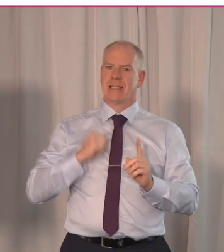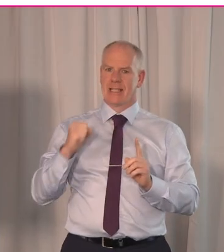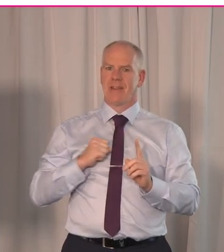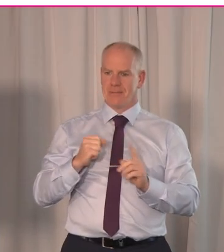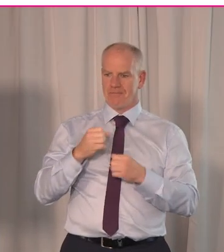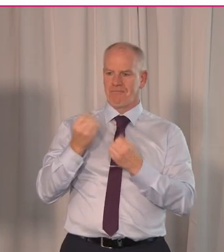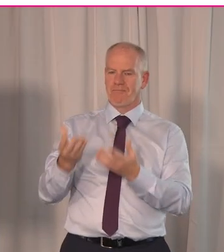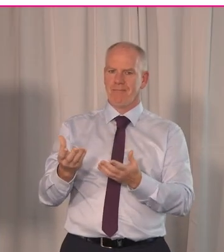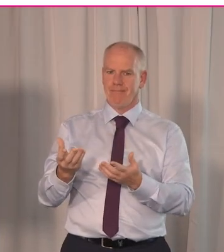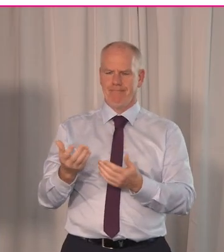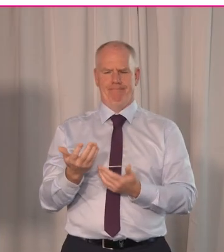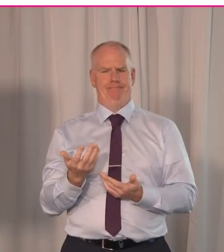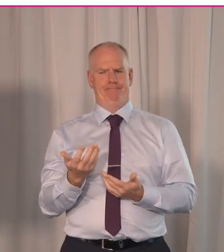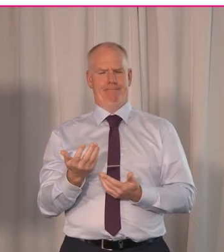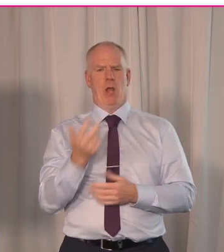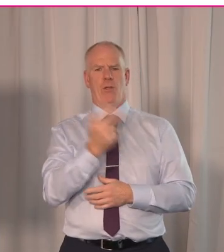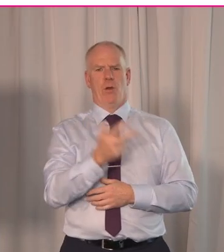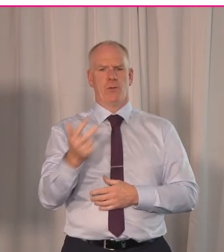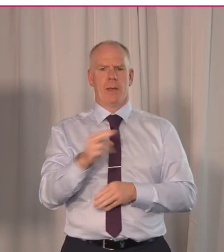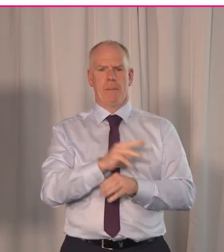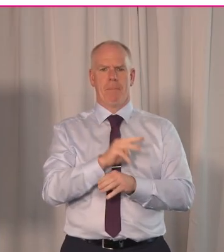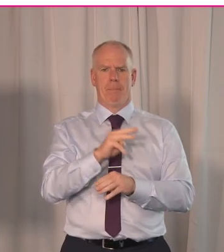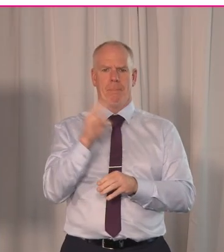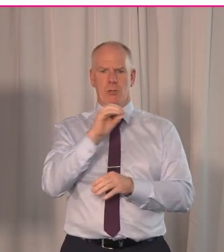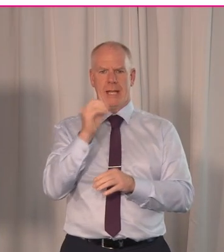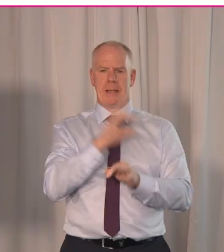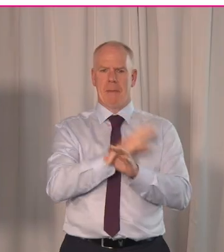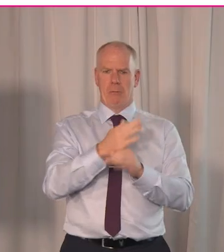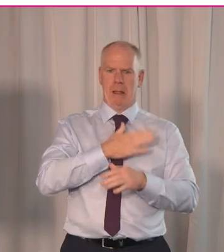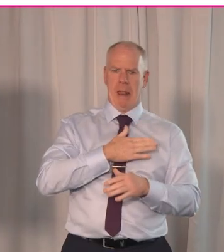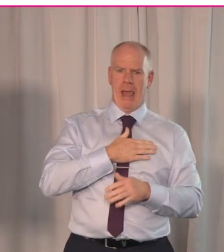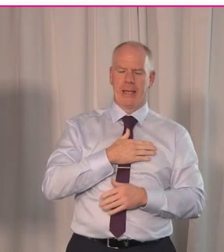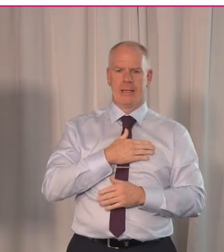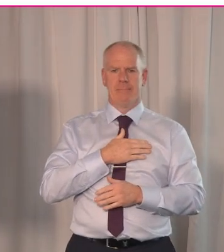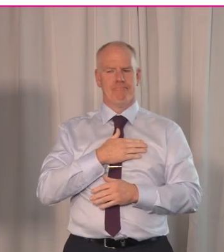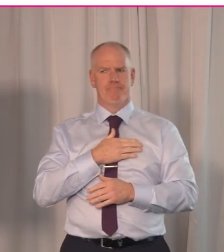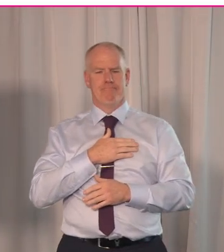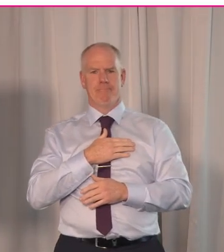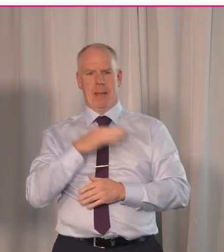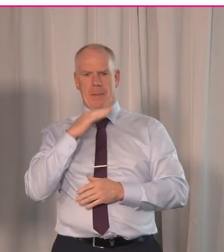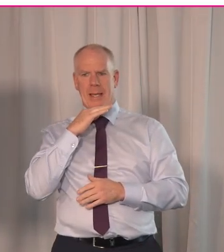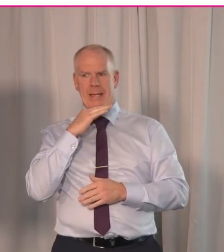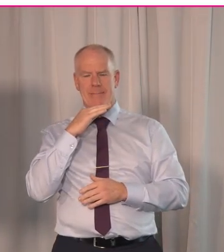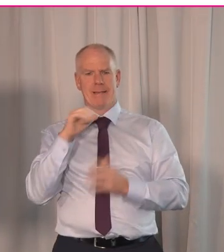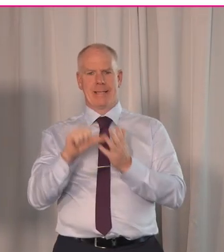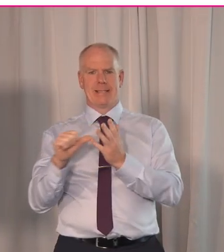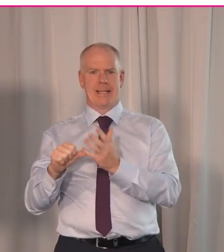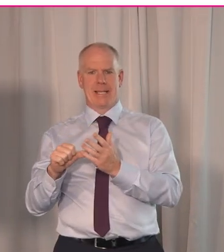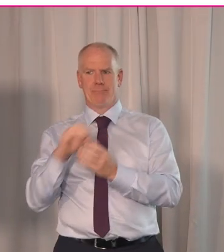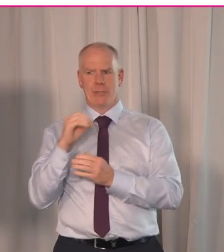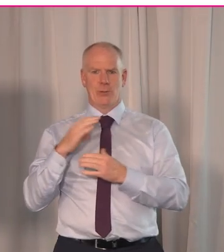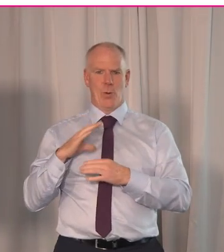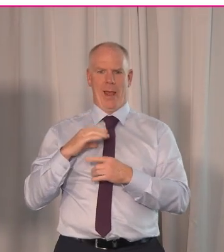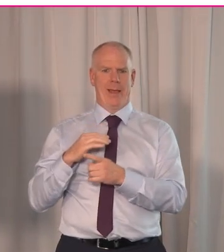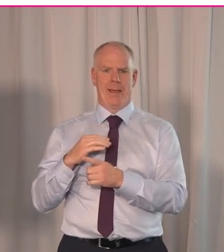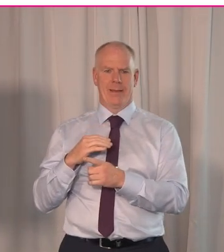given the news. So I guess our guidelines were aimed at closing that gap a little bit so that we could help. So we